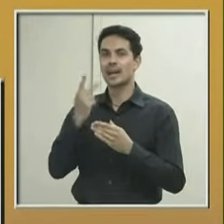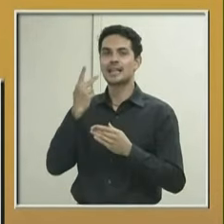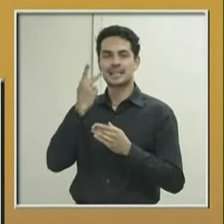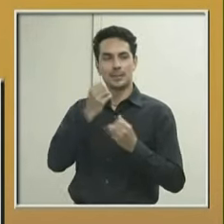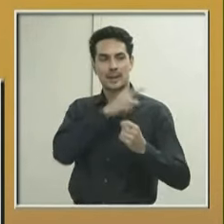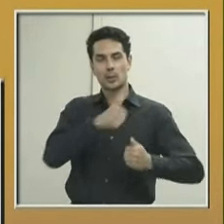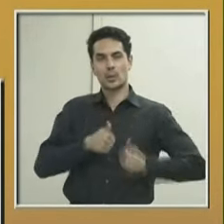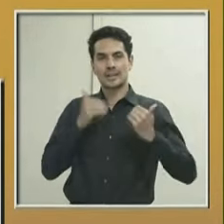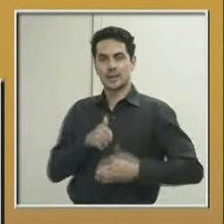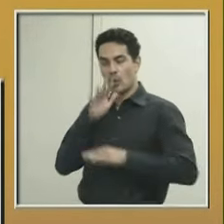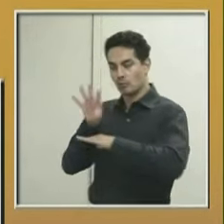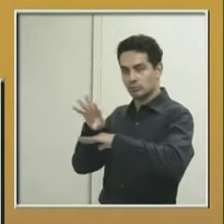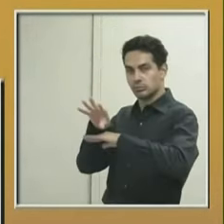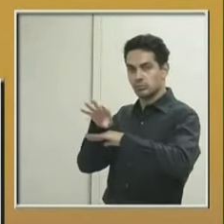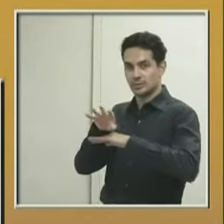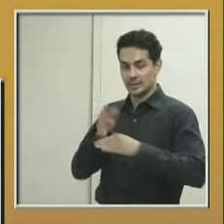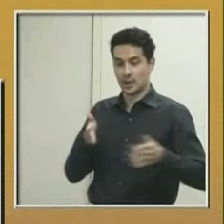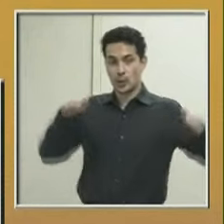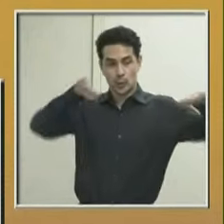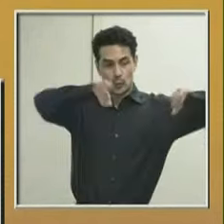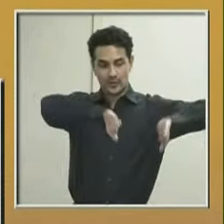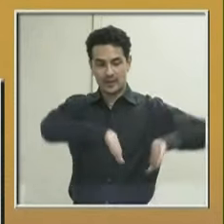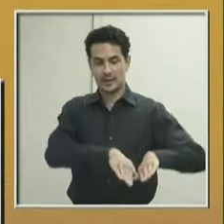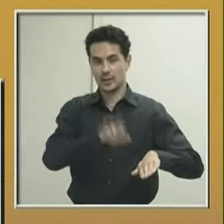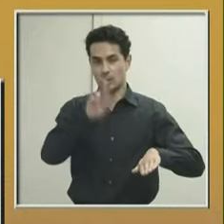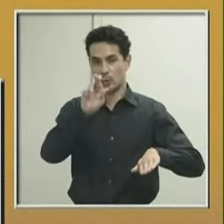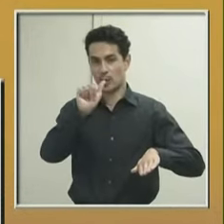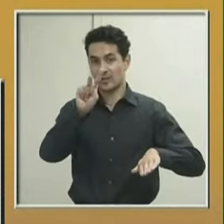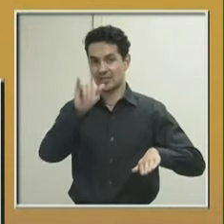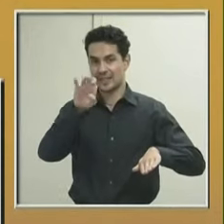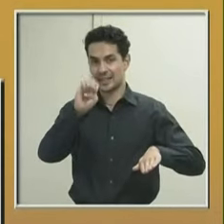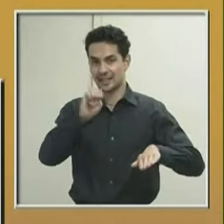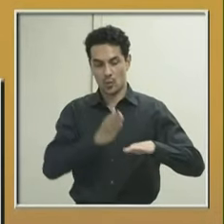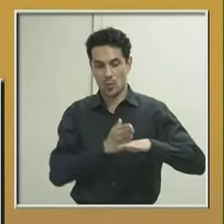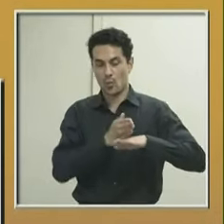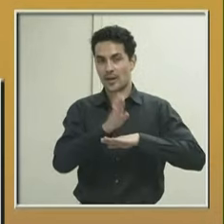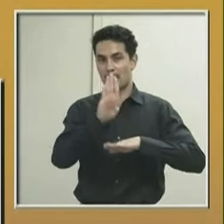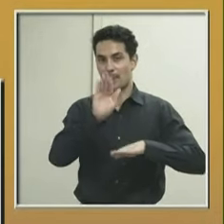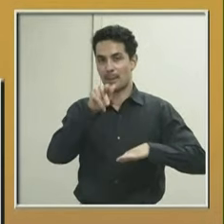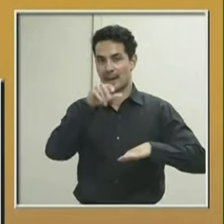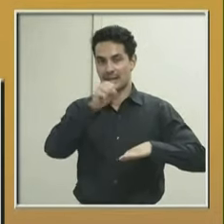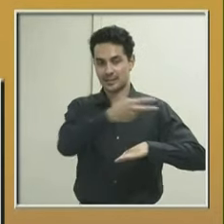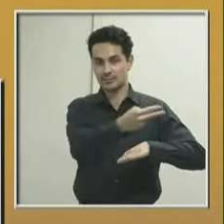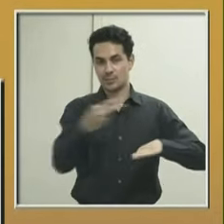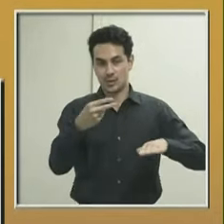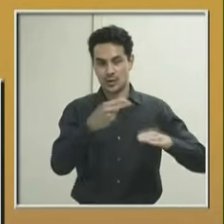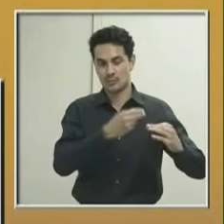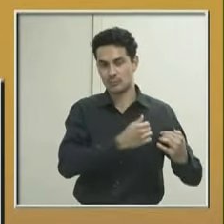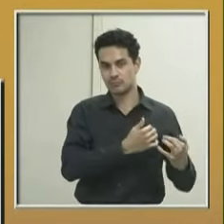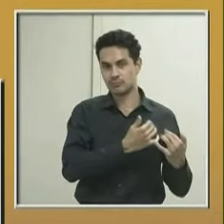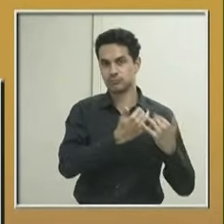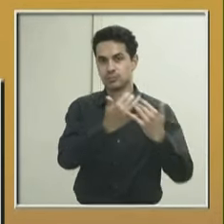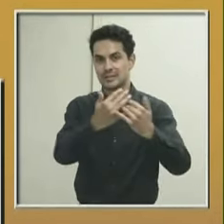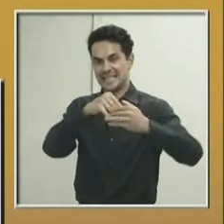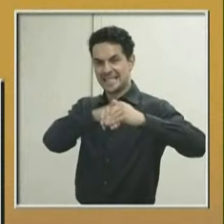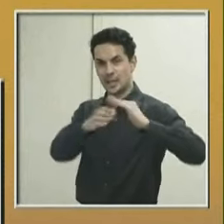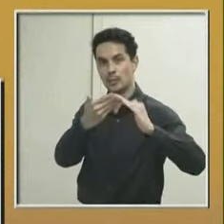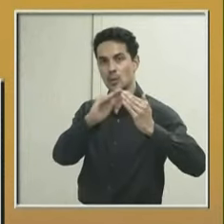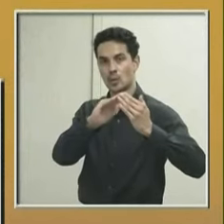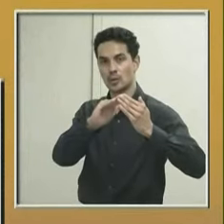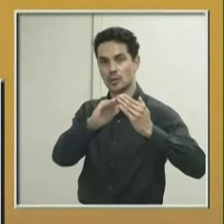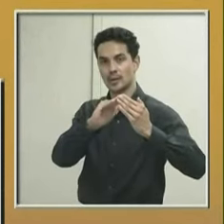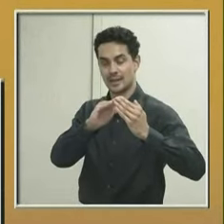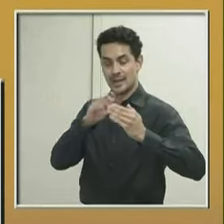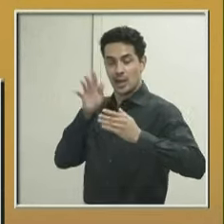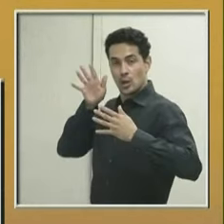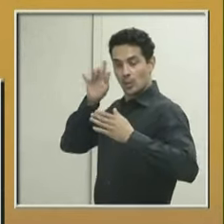with us, you could see the fire move quickly over the bypass into the community, driven by severe downslope